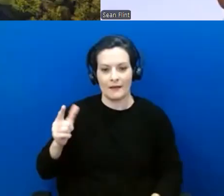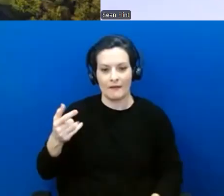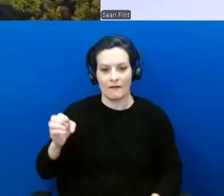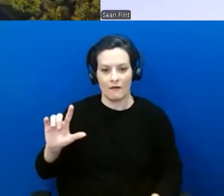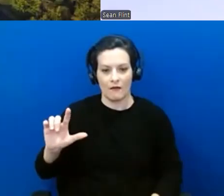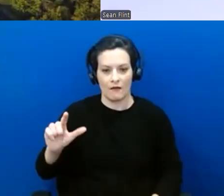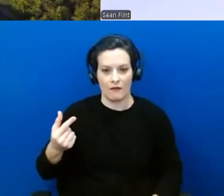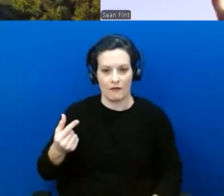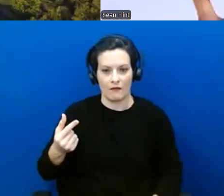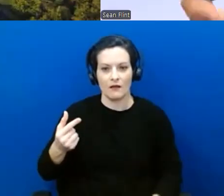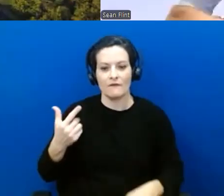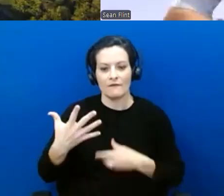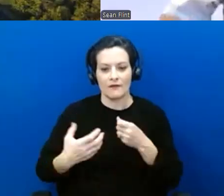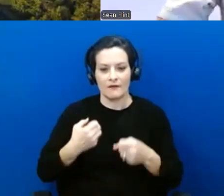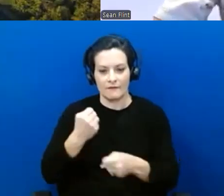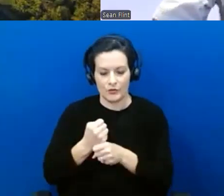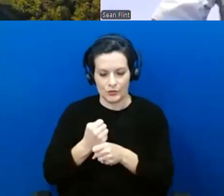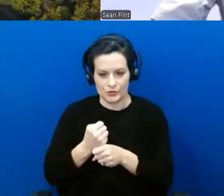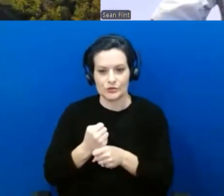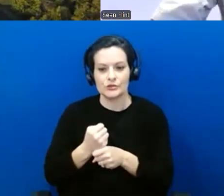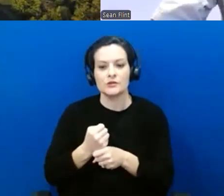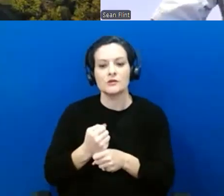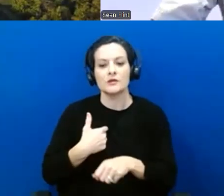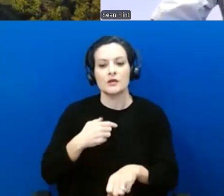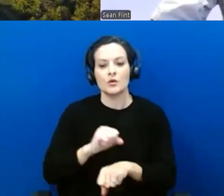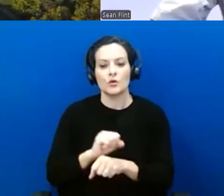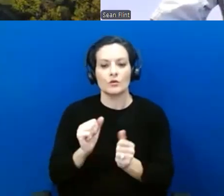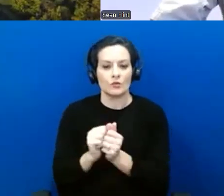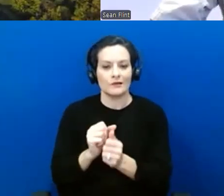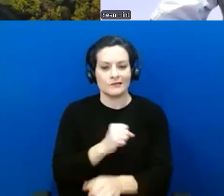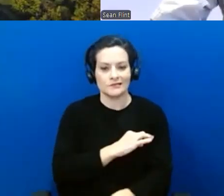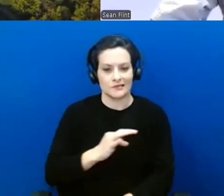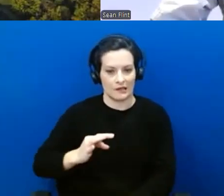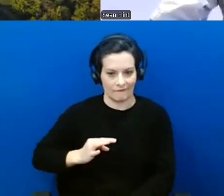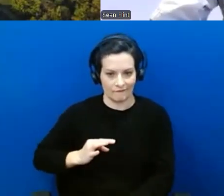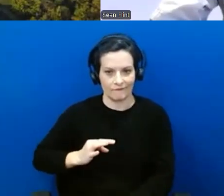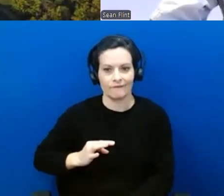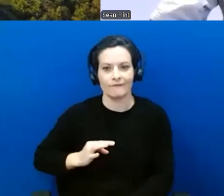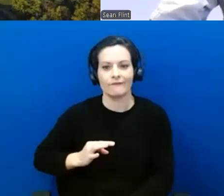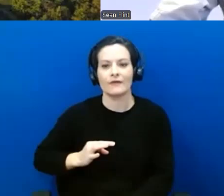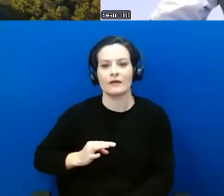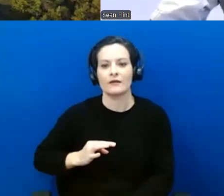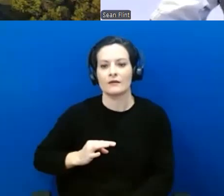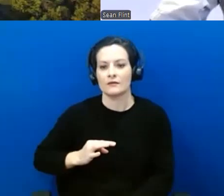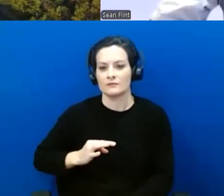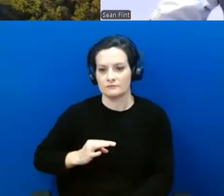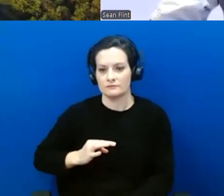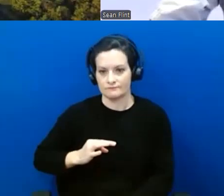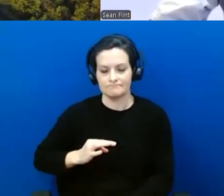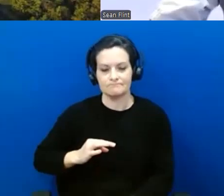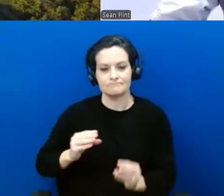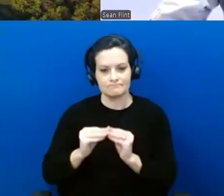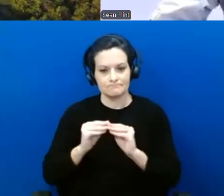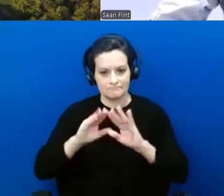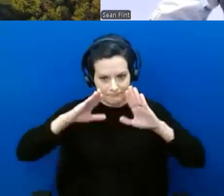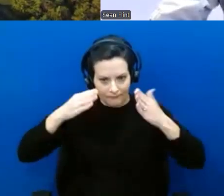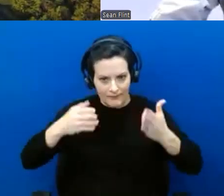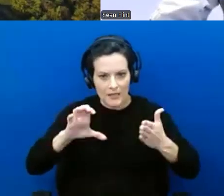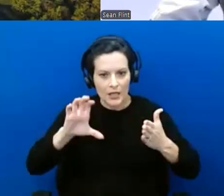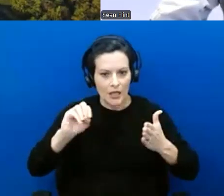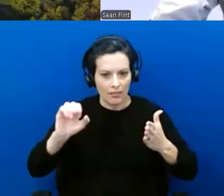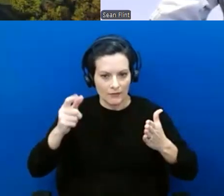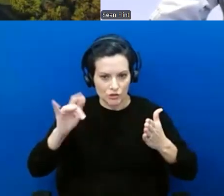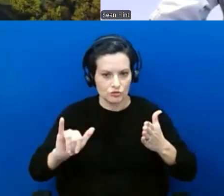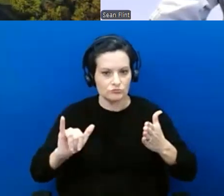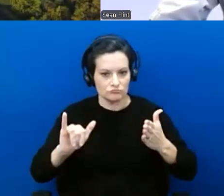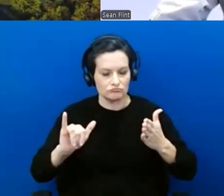where forestry staff and myself have built a reputable, ecologically oriented forest management program. And that's